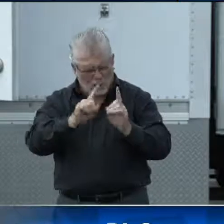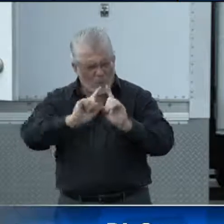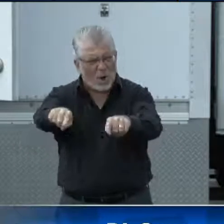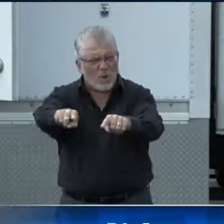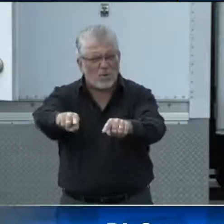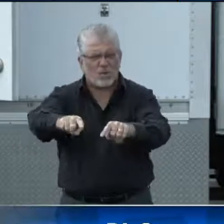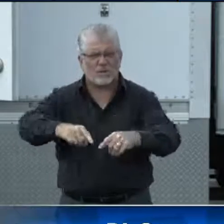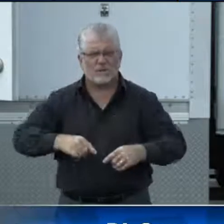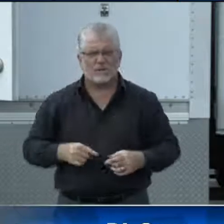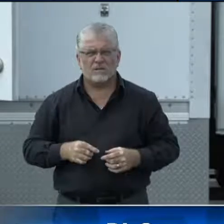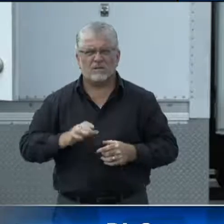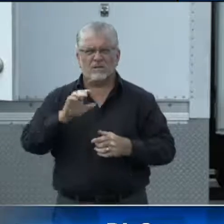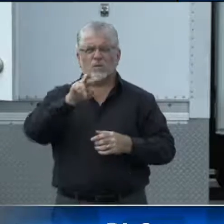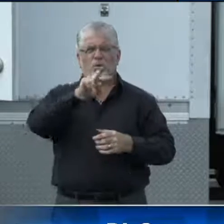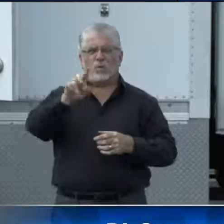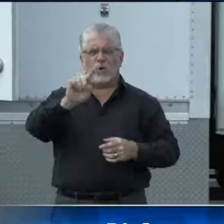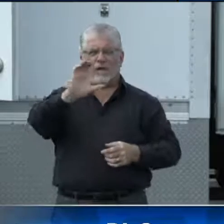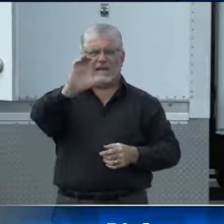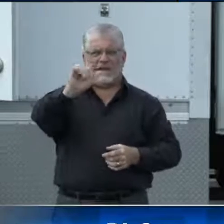www.katemobileunit.com. Thank you.